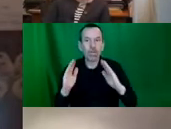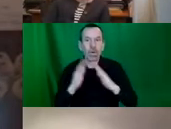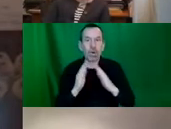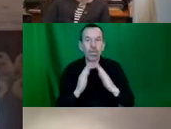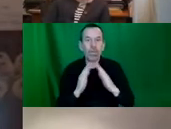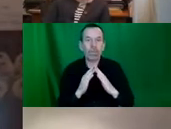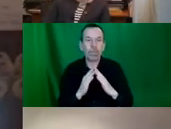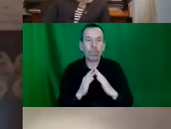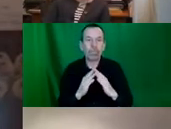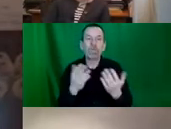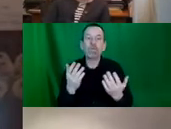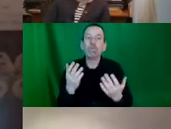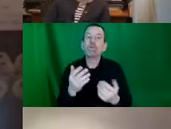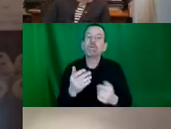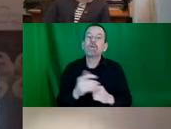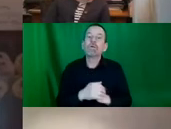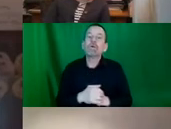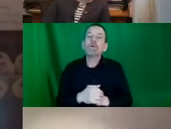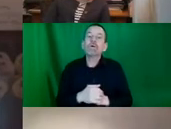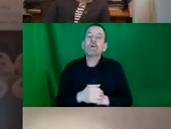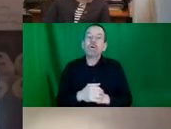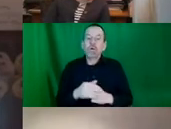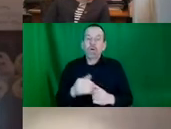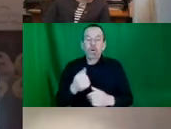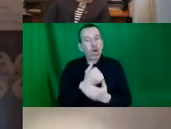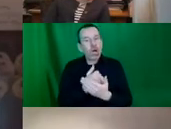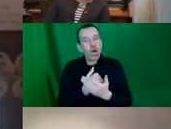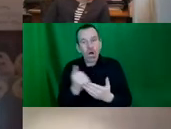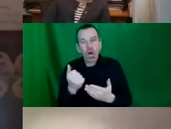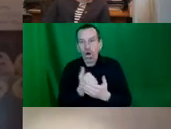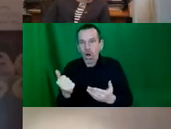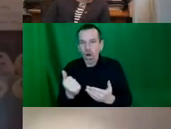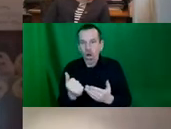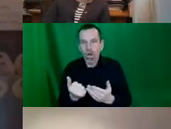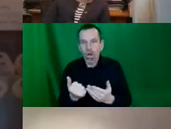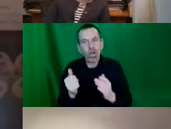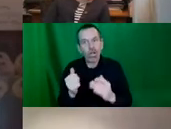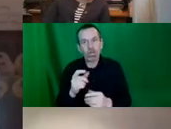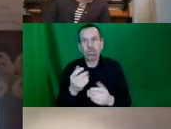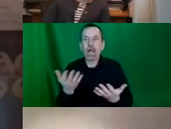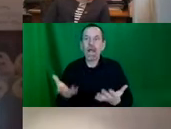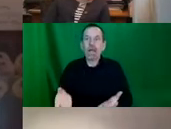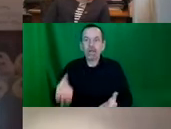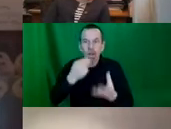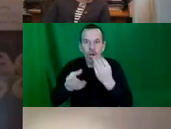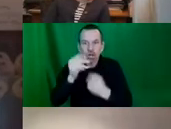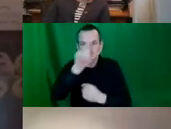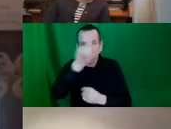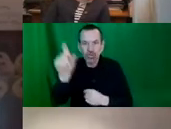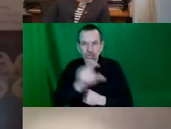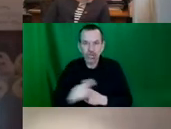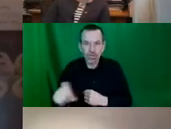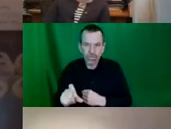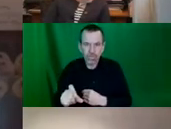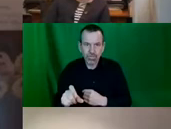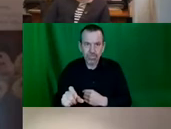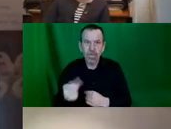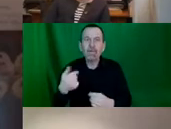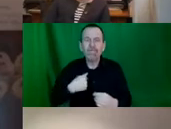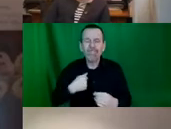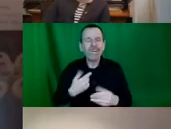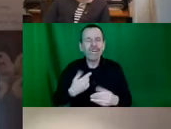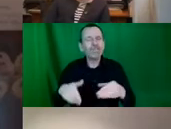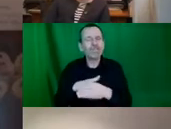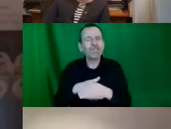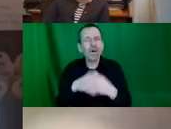departmental meetings followed suit, and we all added Zoom to our daily vocabulary. I was involved in many working from home projects, far too